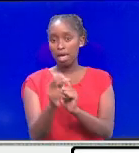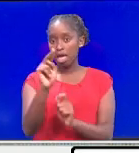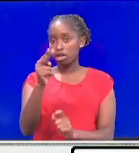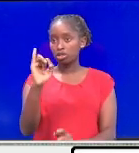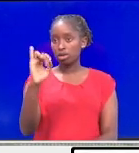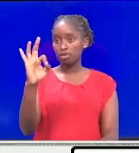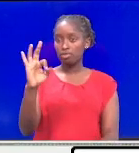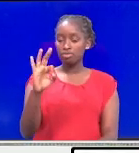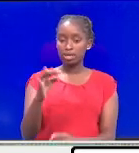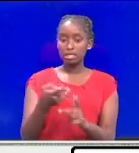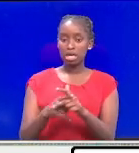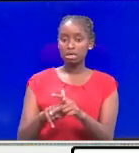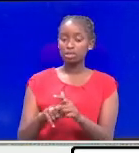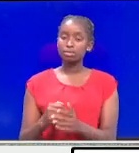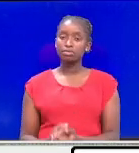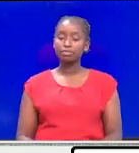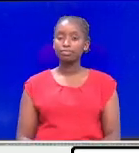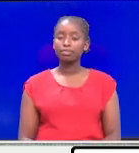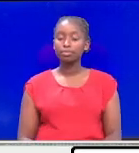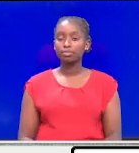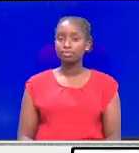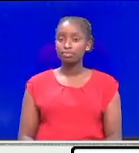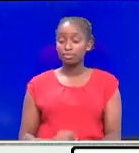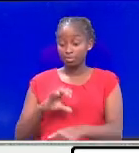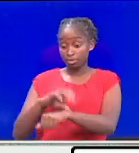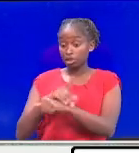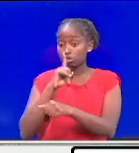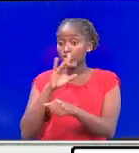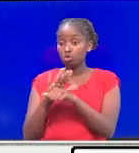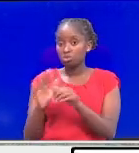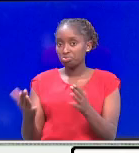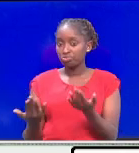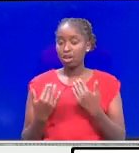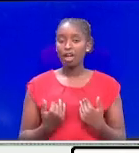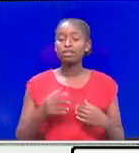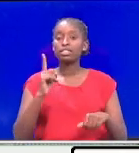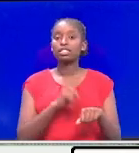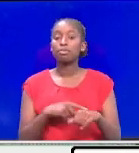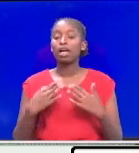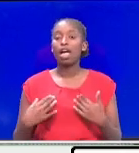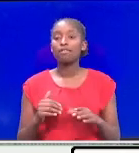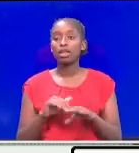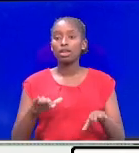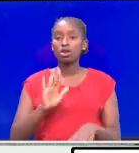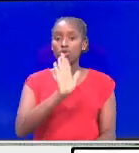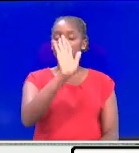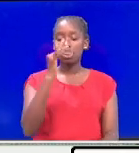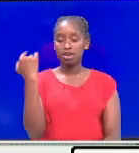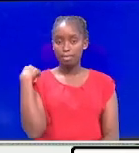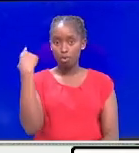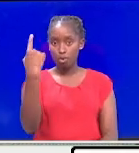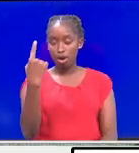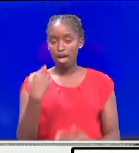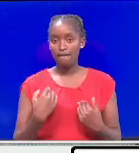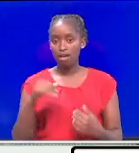also received reassurances that in terms of your claims, that number one, the SHA portal